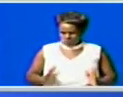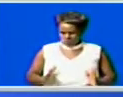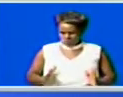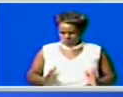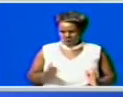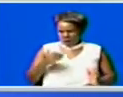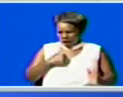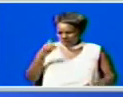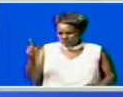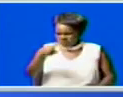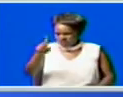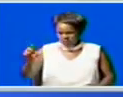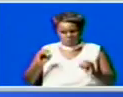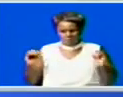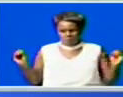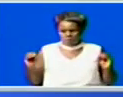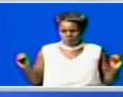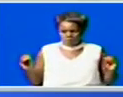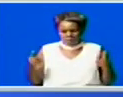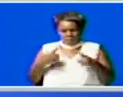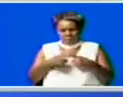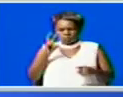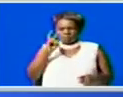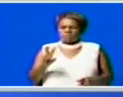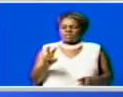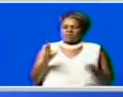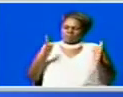someone you know who doesn't have a criminal record, and just seeing them